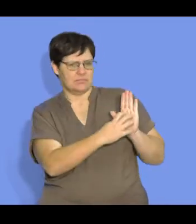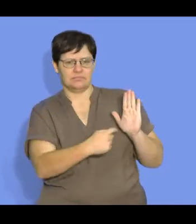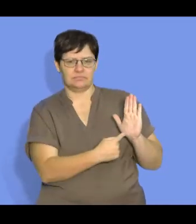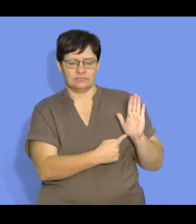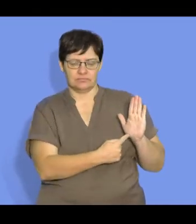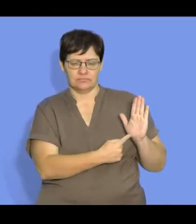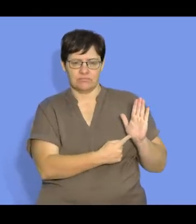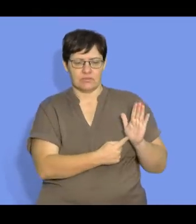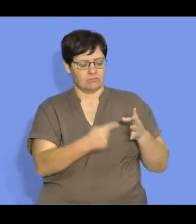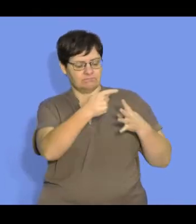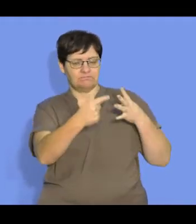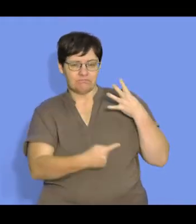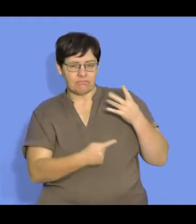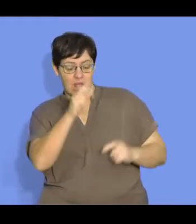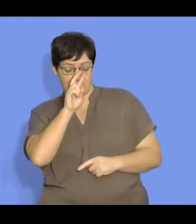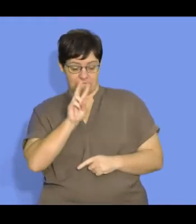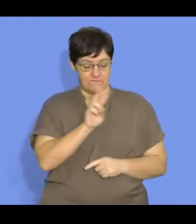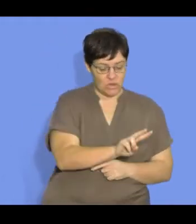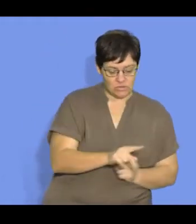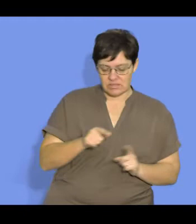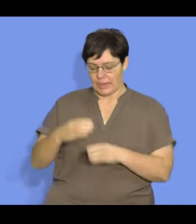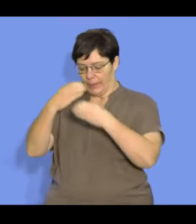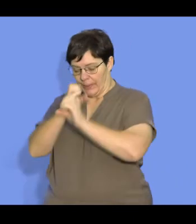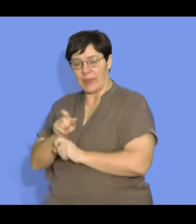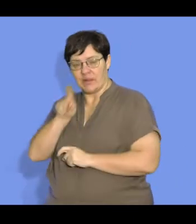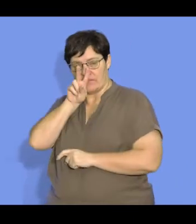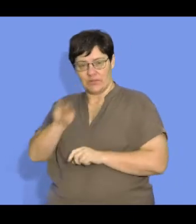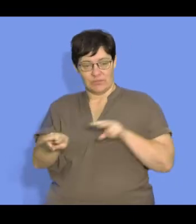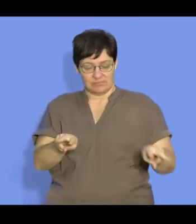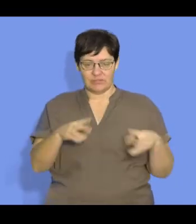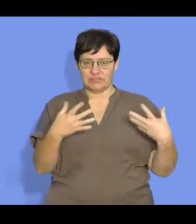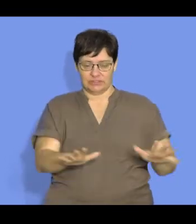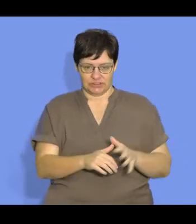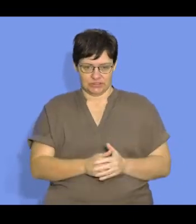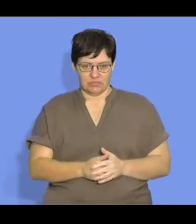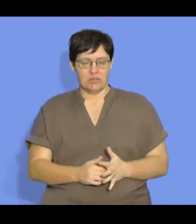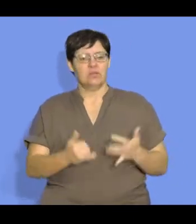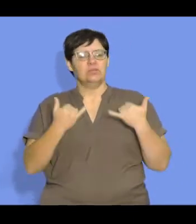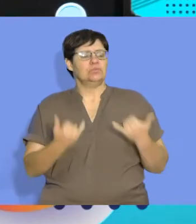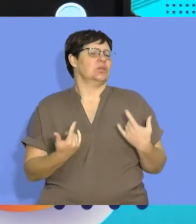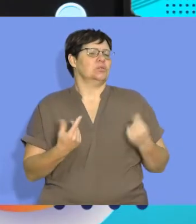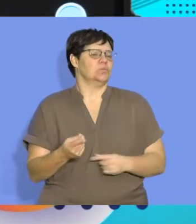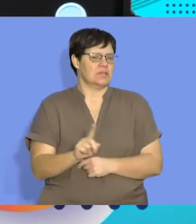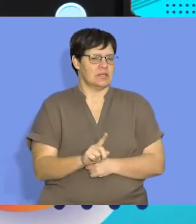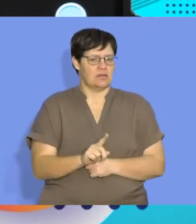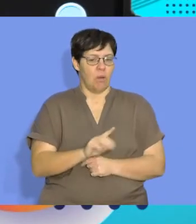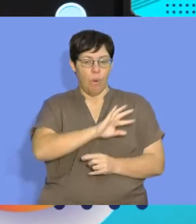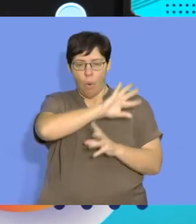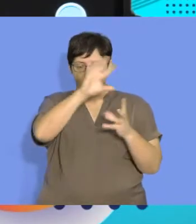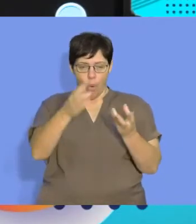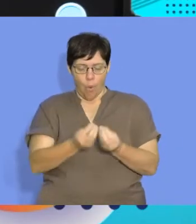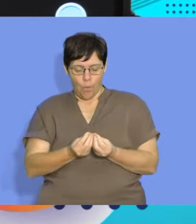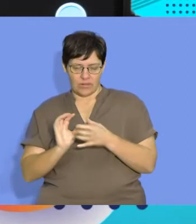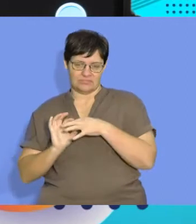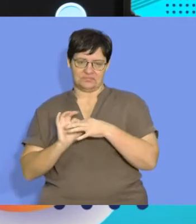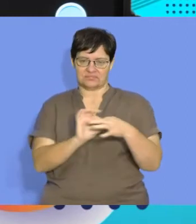When we look at the concept map here, we did all the macro views and we looked at the micro view. But what we're going to do today is